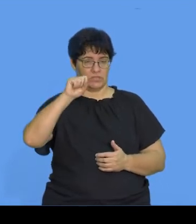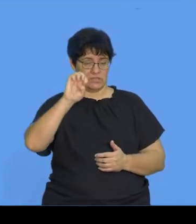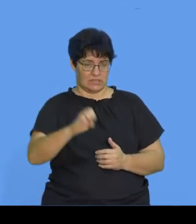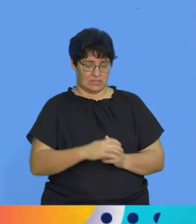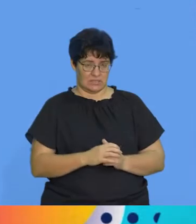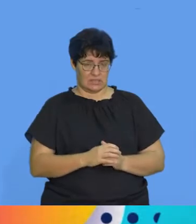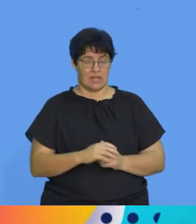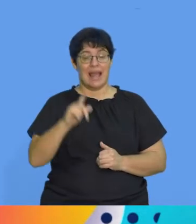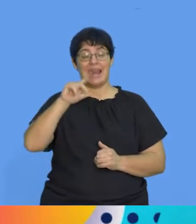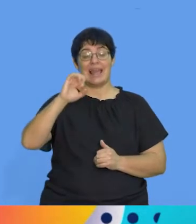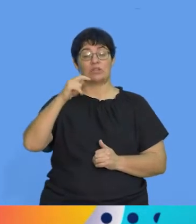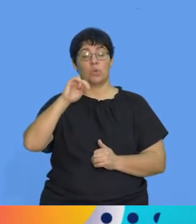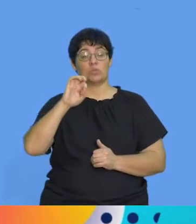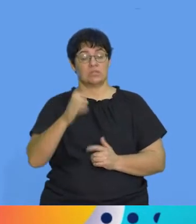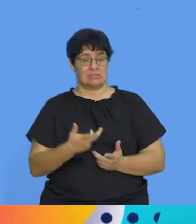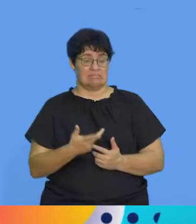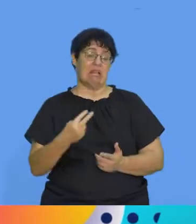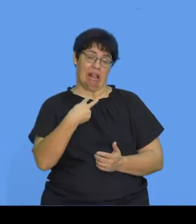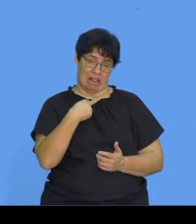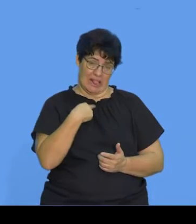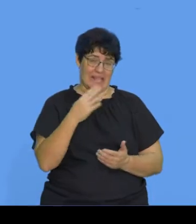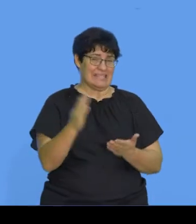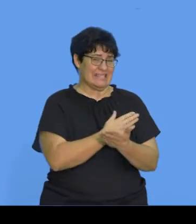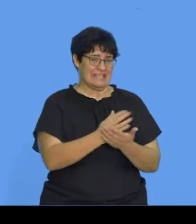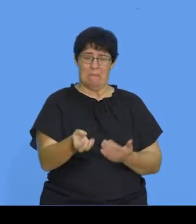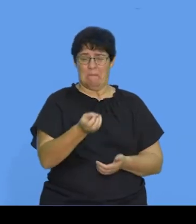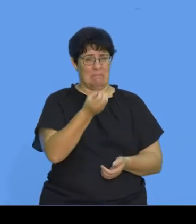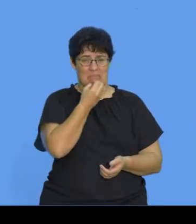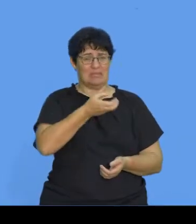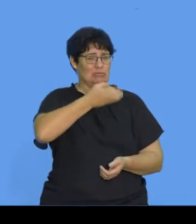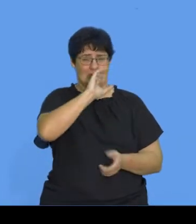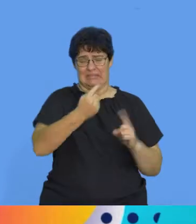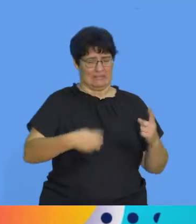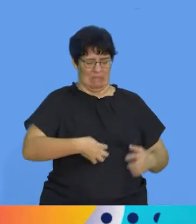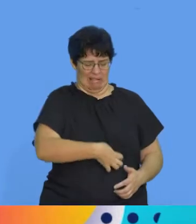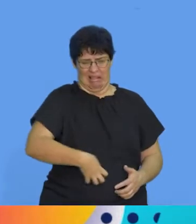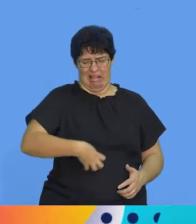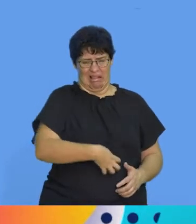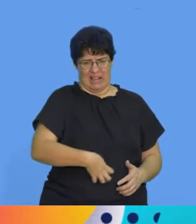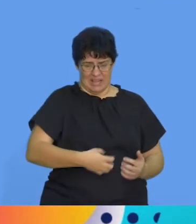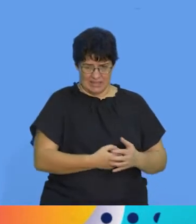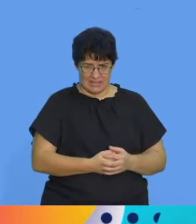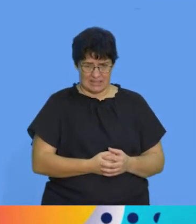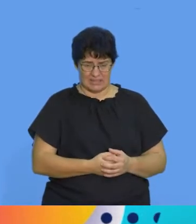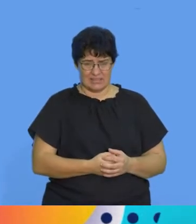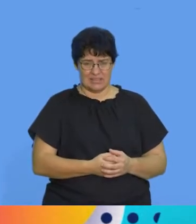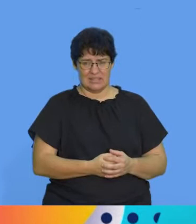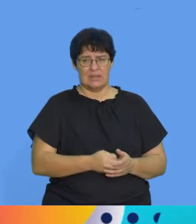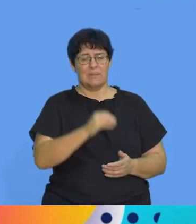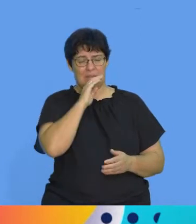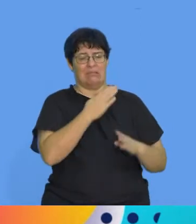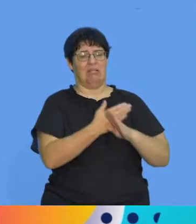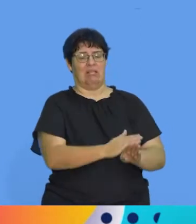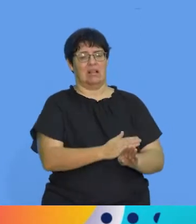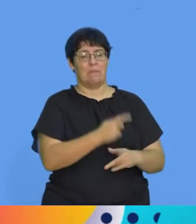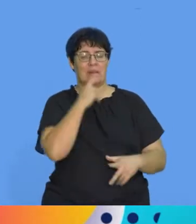name. But lactose, some of you unfortunately might not be able to drink it because you're lactose